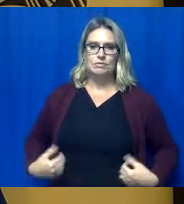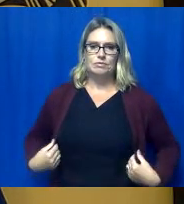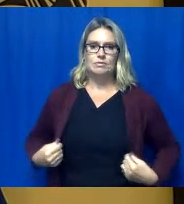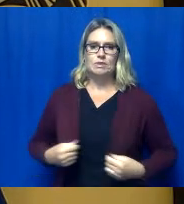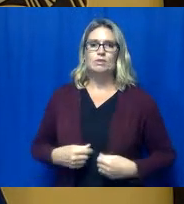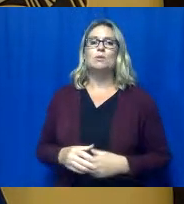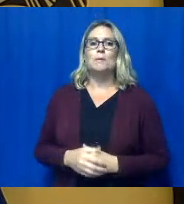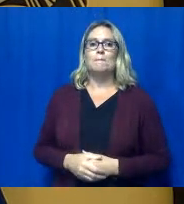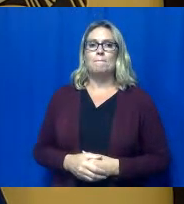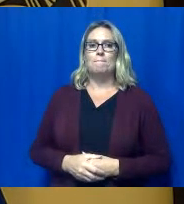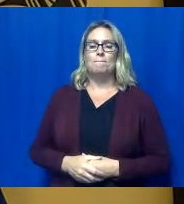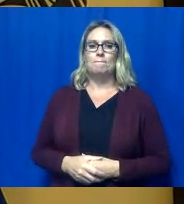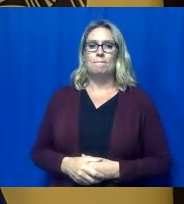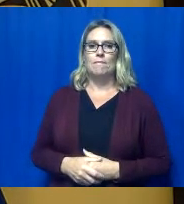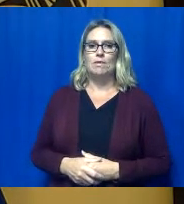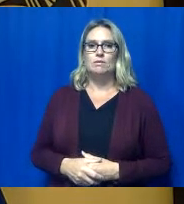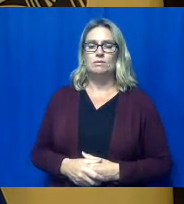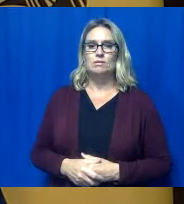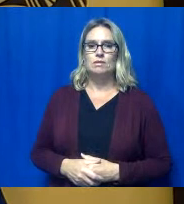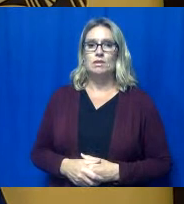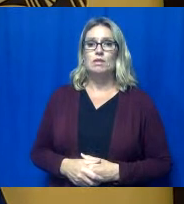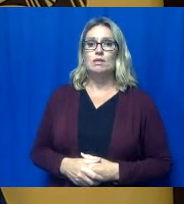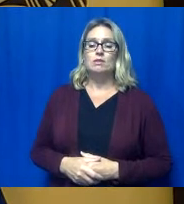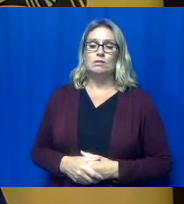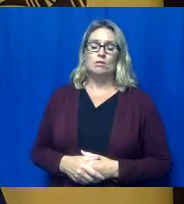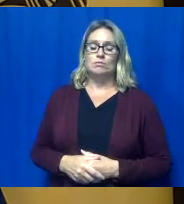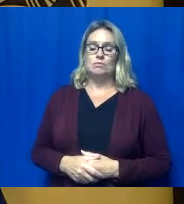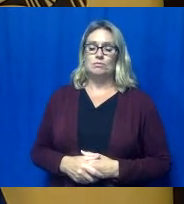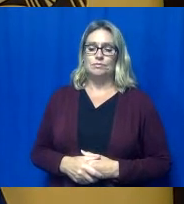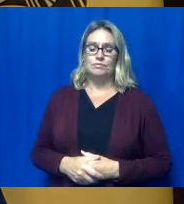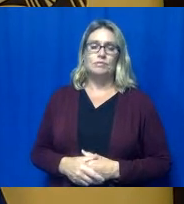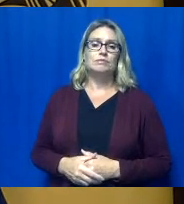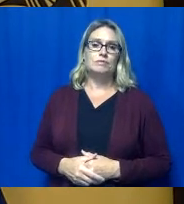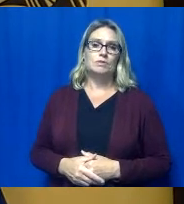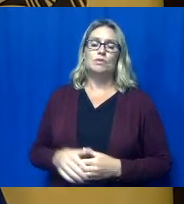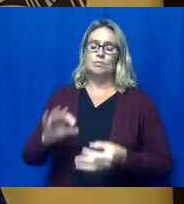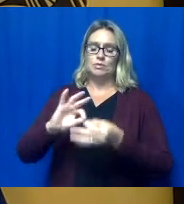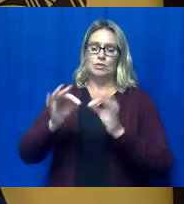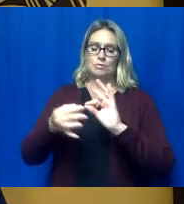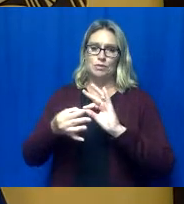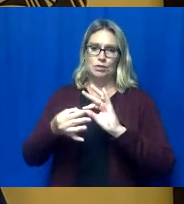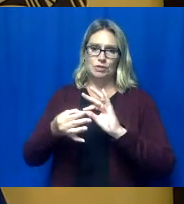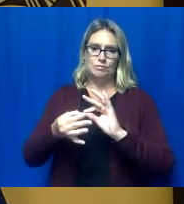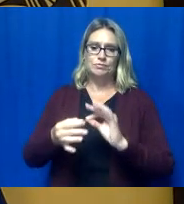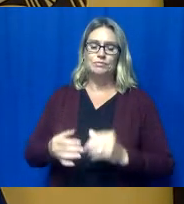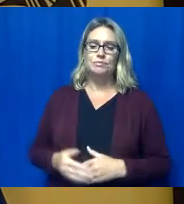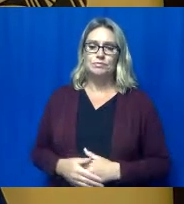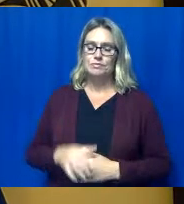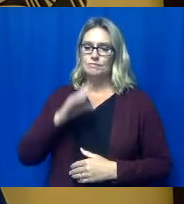very serious. It affects us all, old and young, rural and urban,